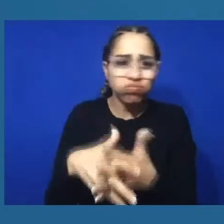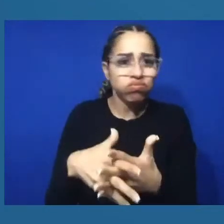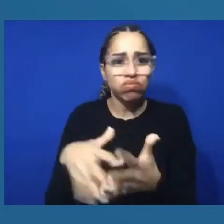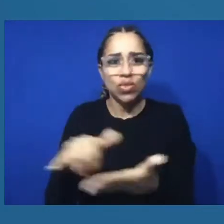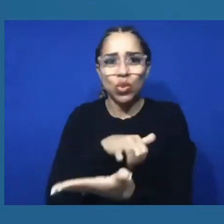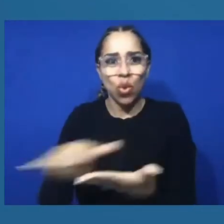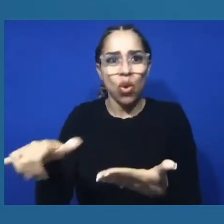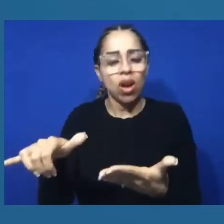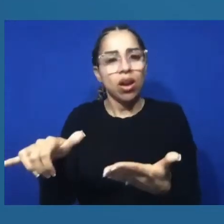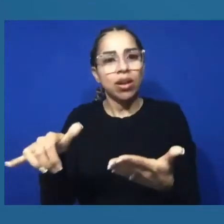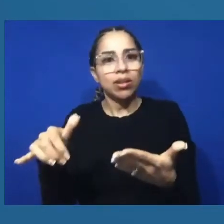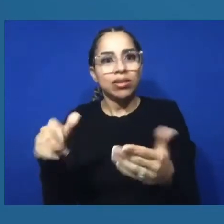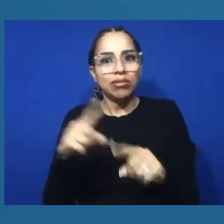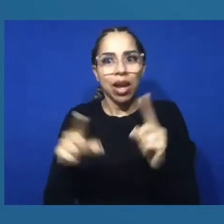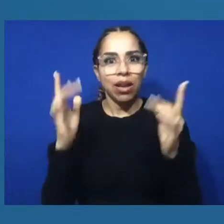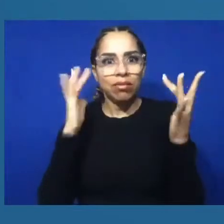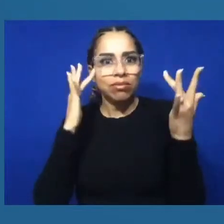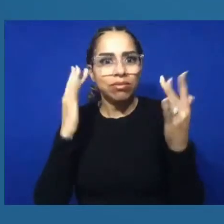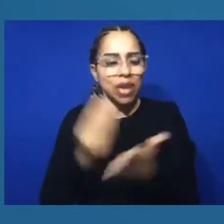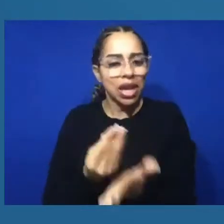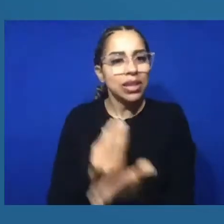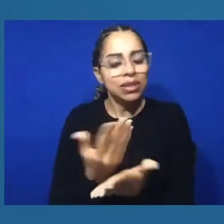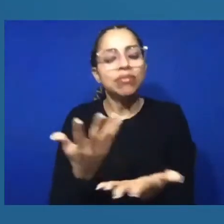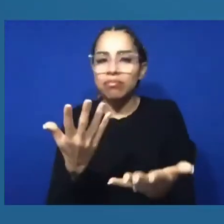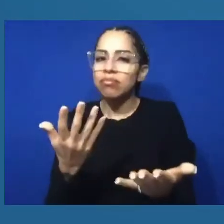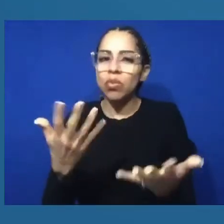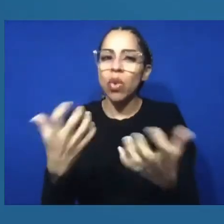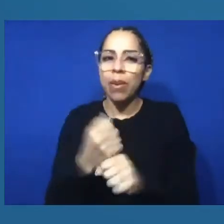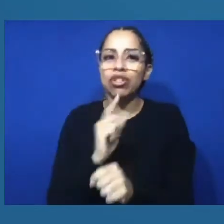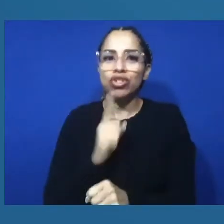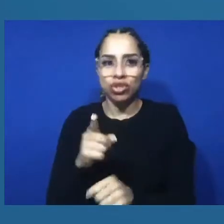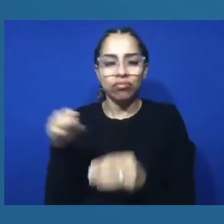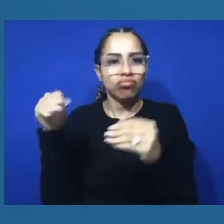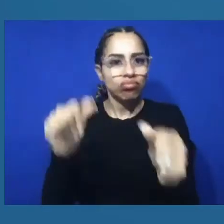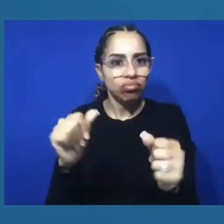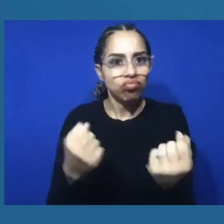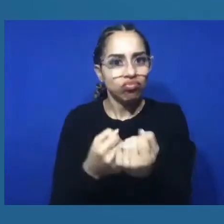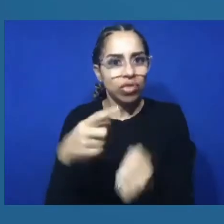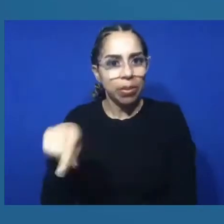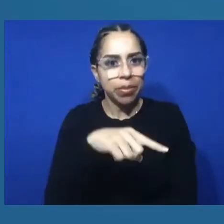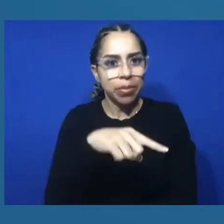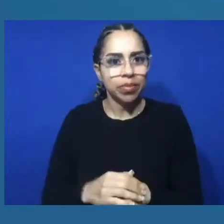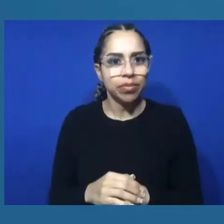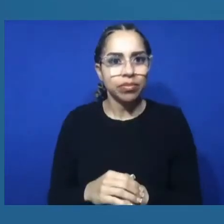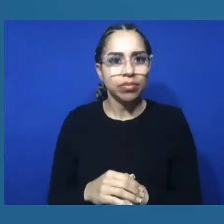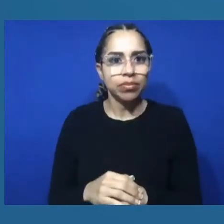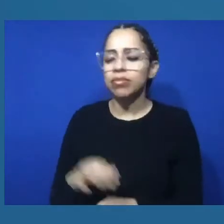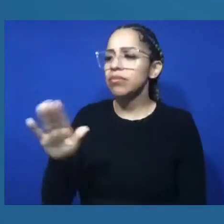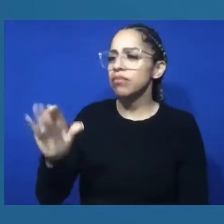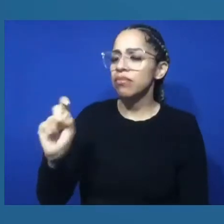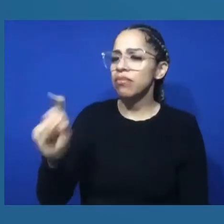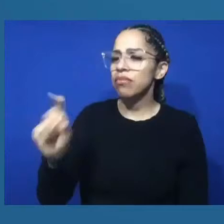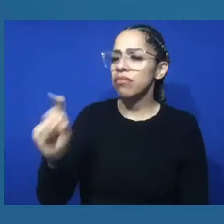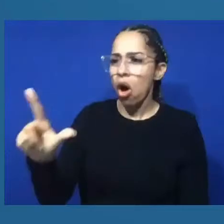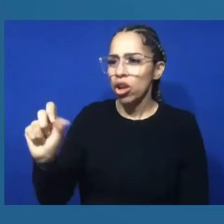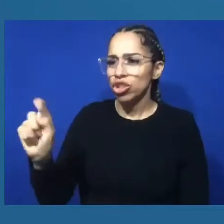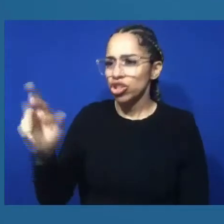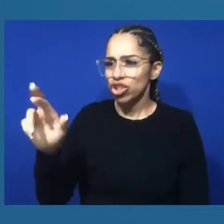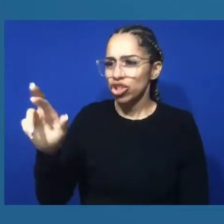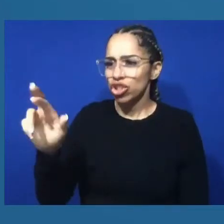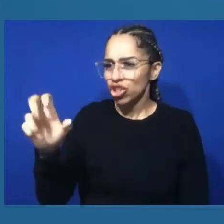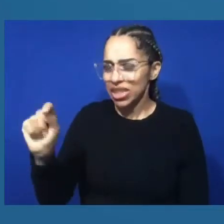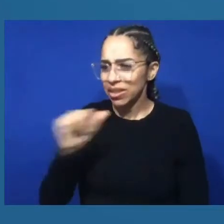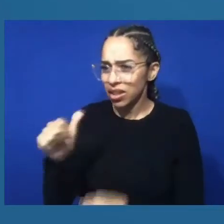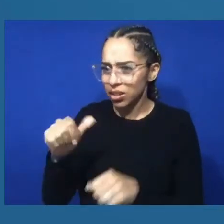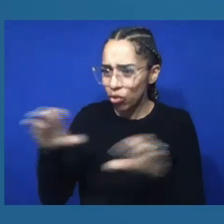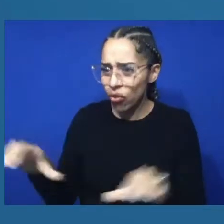level to make sure we can put more money back in their pockets. So if Wall Street doesn't perform this year, is this going to? It's not all hinging on Wall Street. I'm just saying